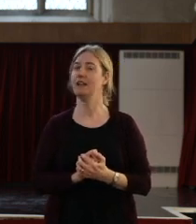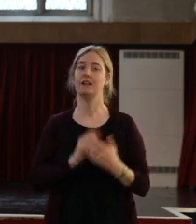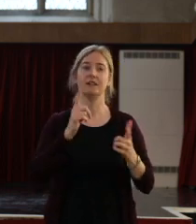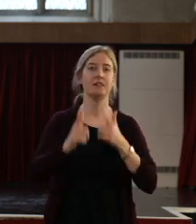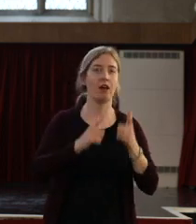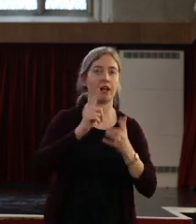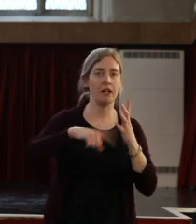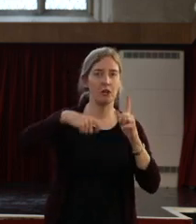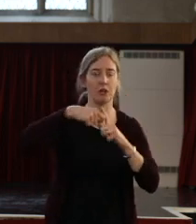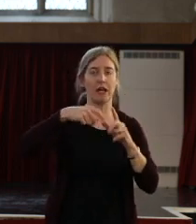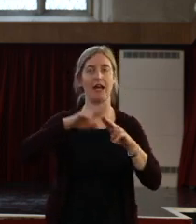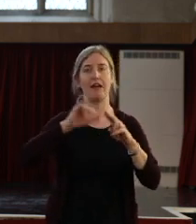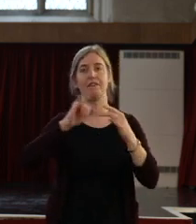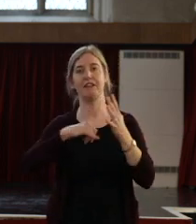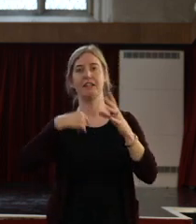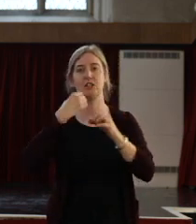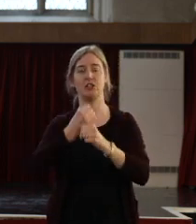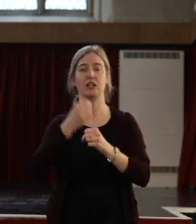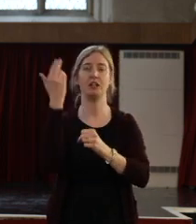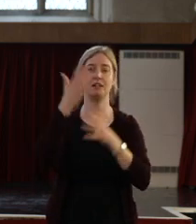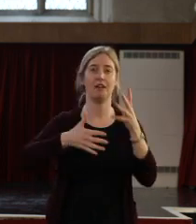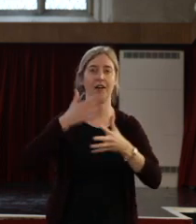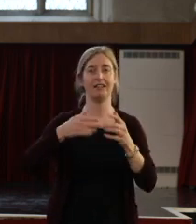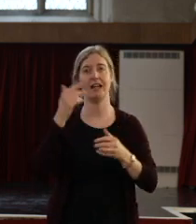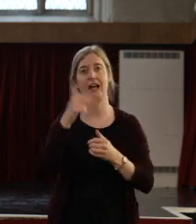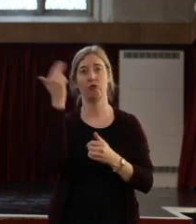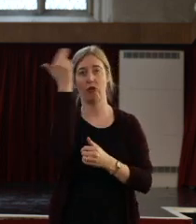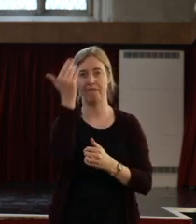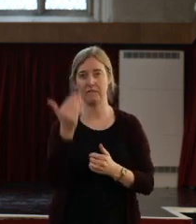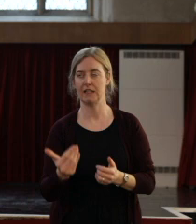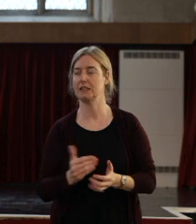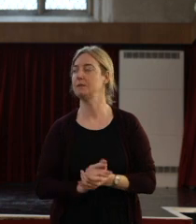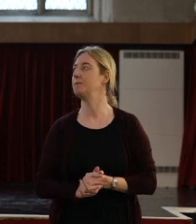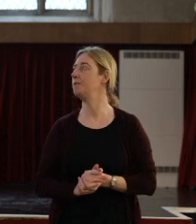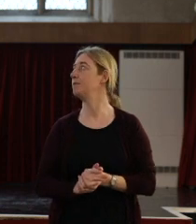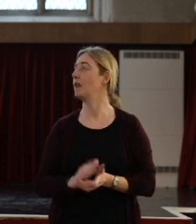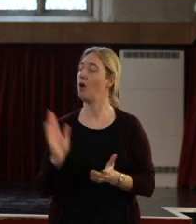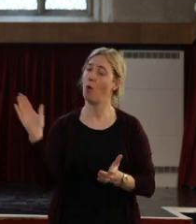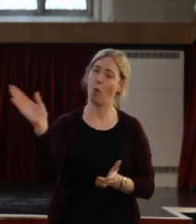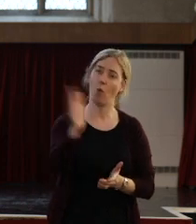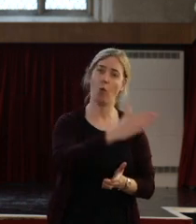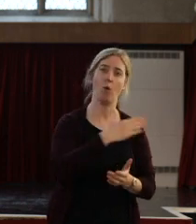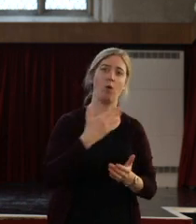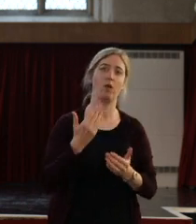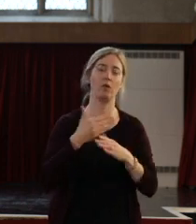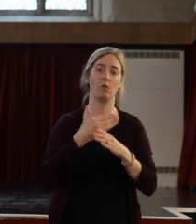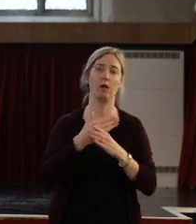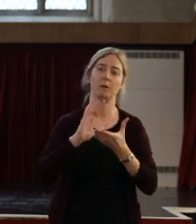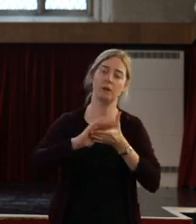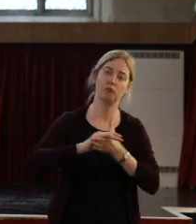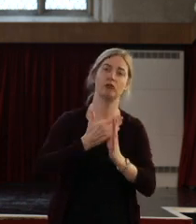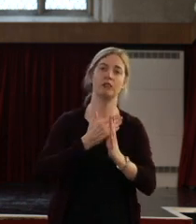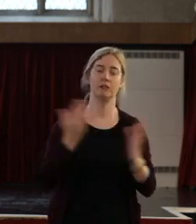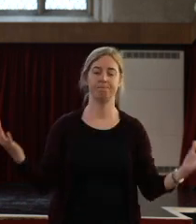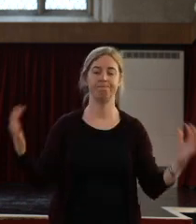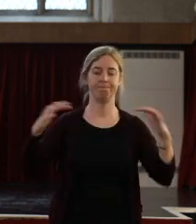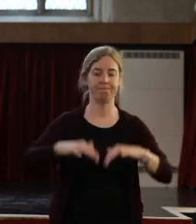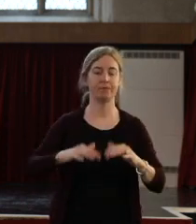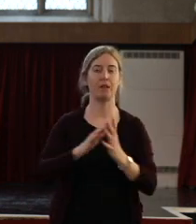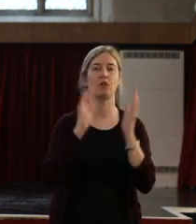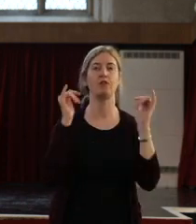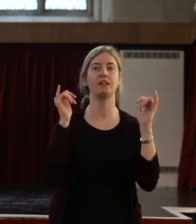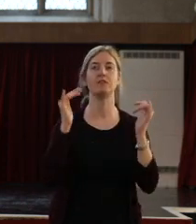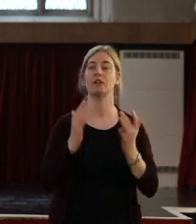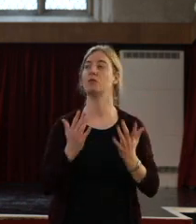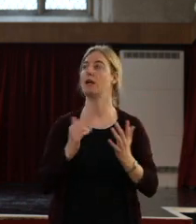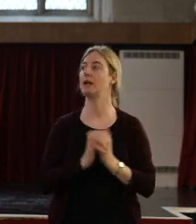UK, FSG Signs and Graphic, all of whose input has been greatly appreciated and help us shape our festival, as well